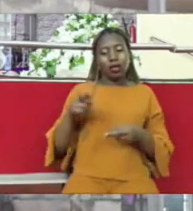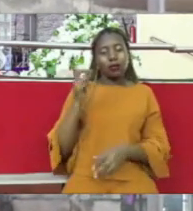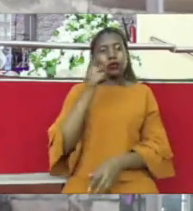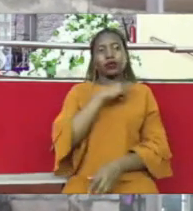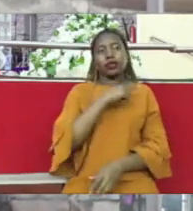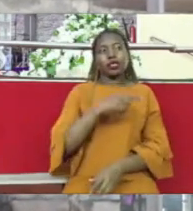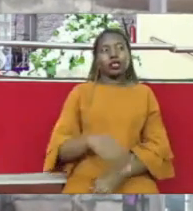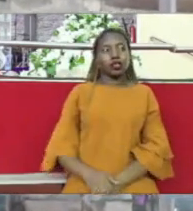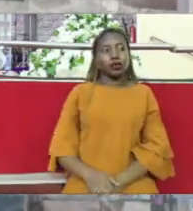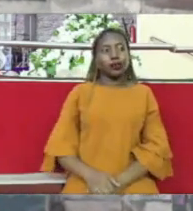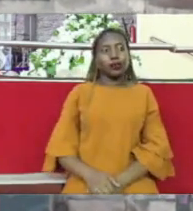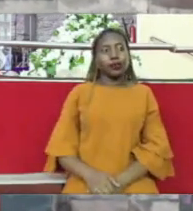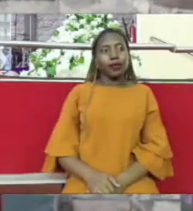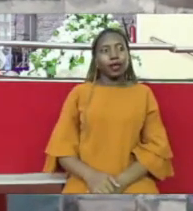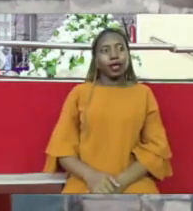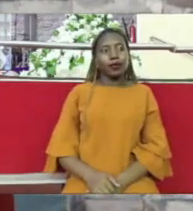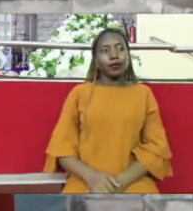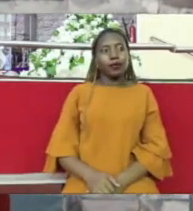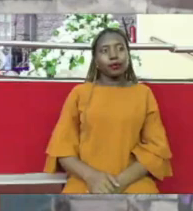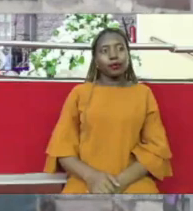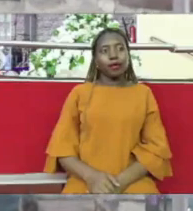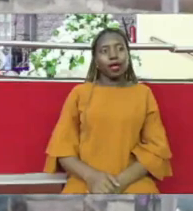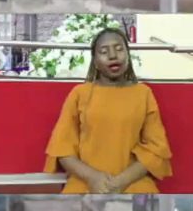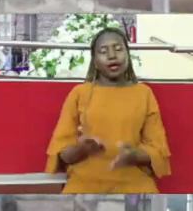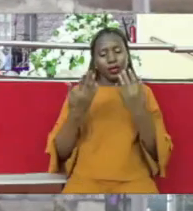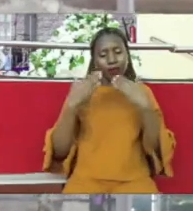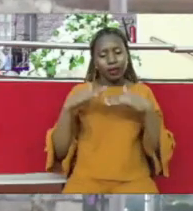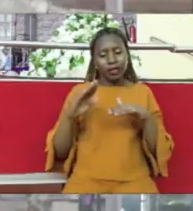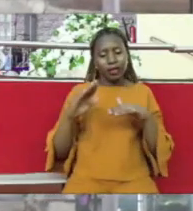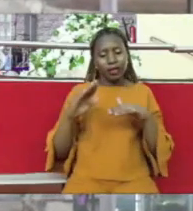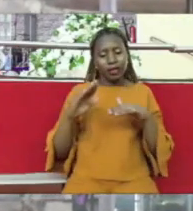it ended up in a slaughter of so many men.